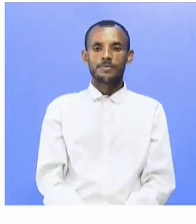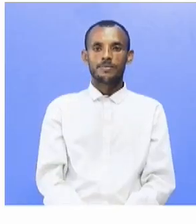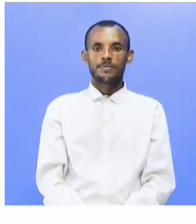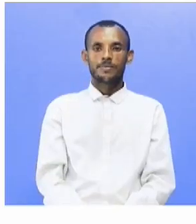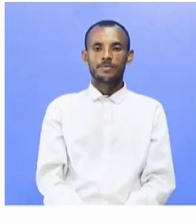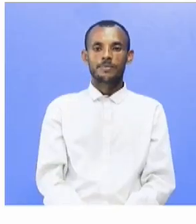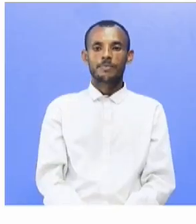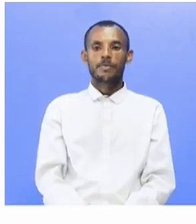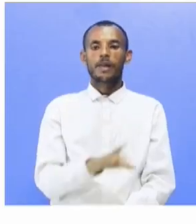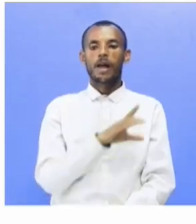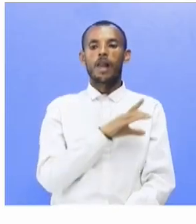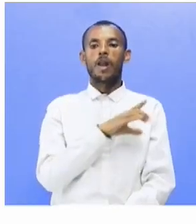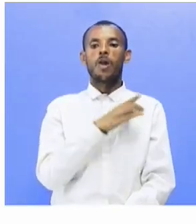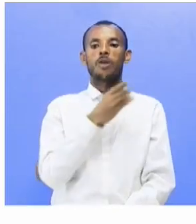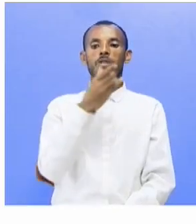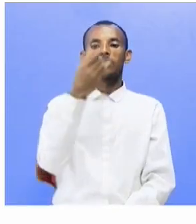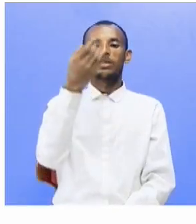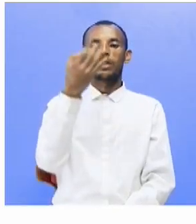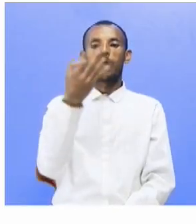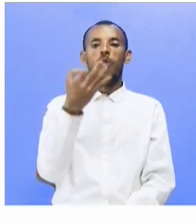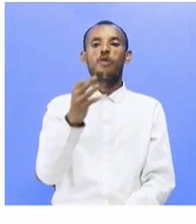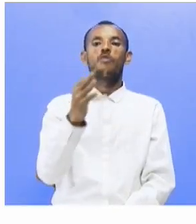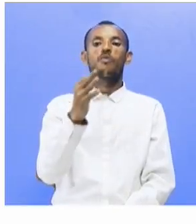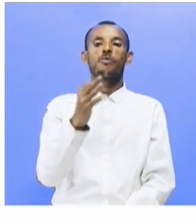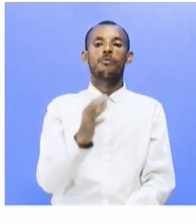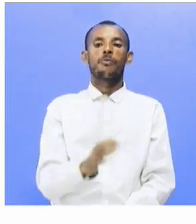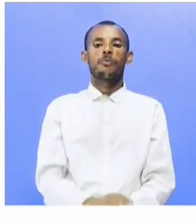A loss of